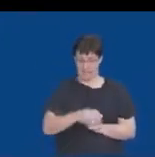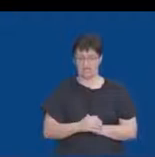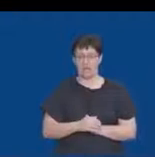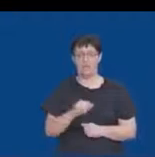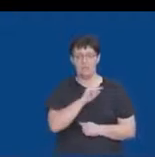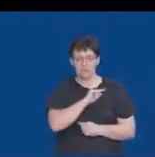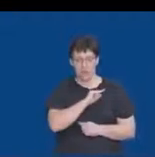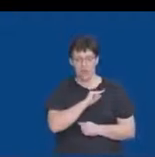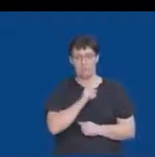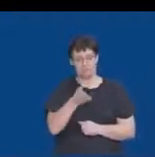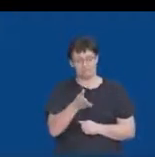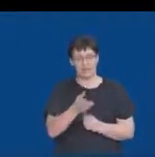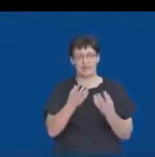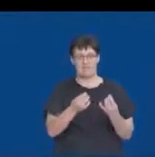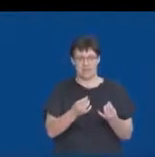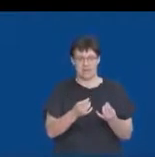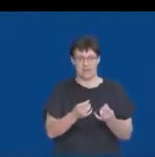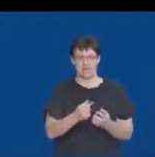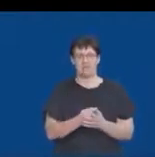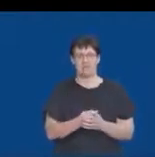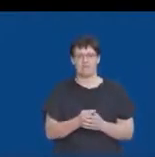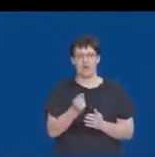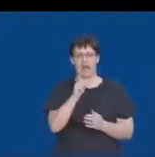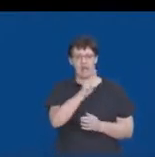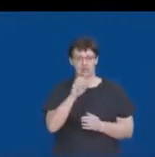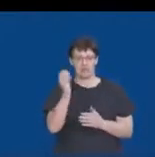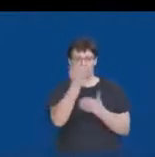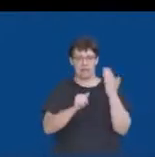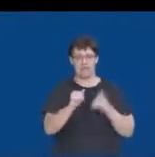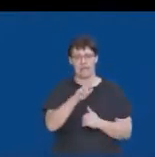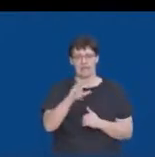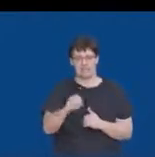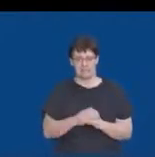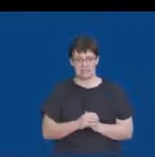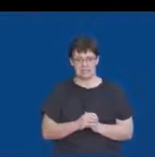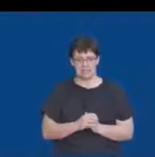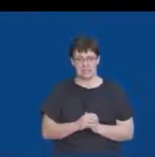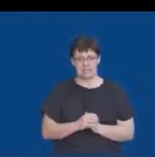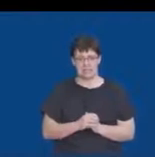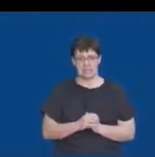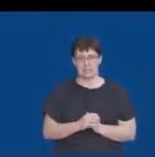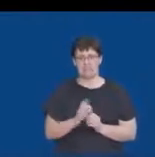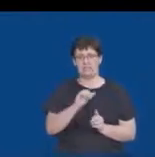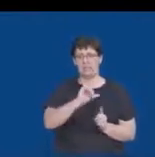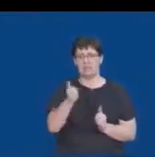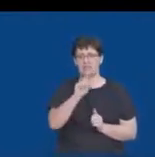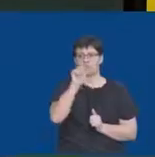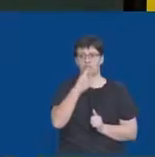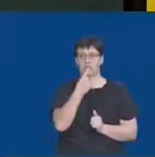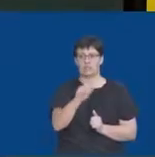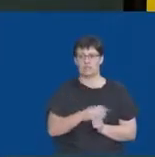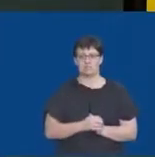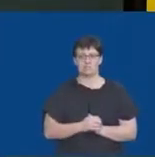And that's why he took out number times by 100 divided by 80. Okay, let's see what the next question says.